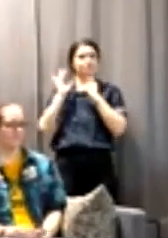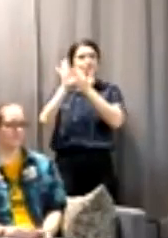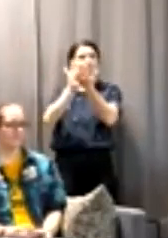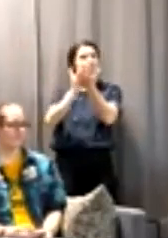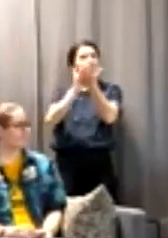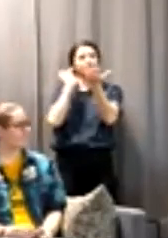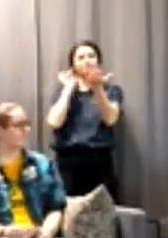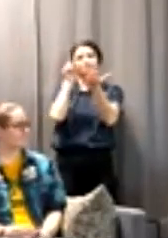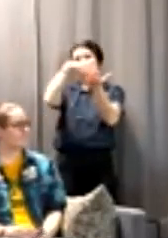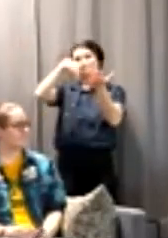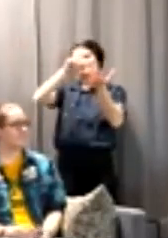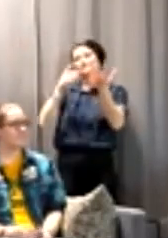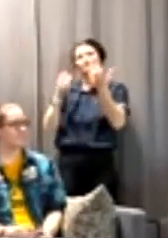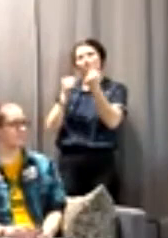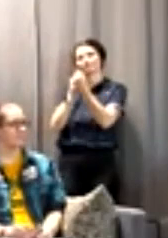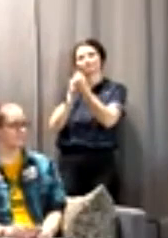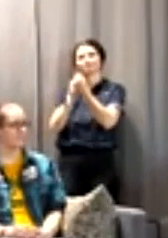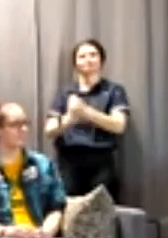nothing more than to help you.